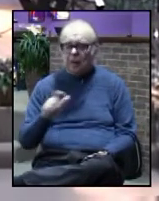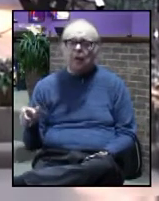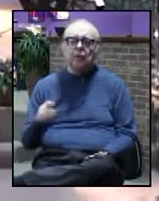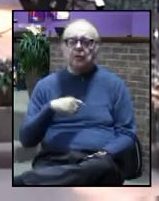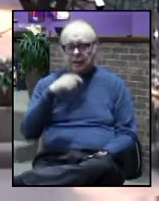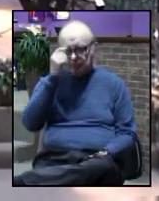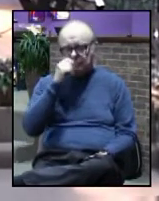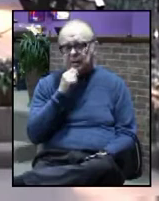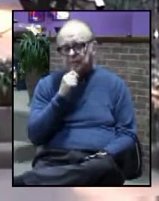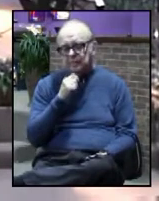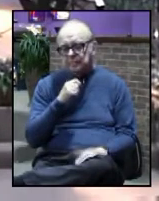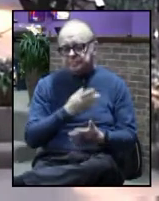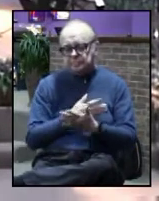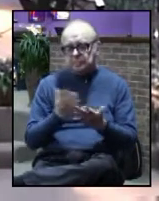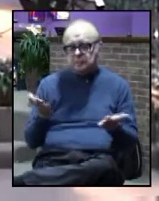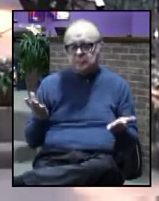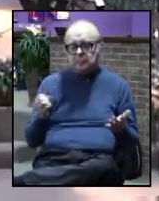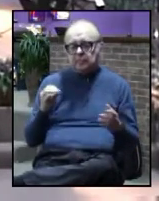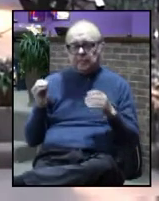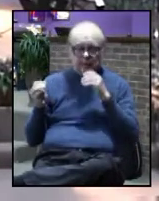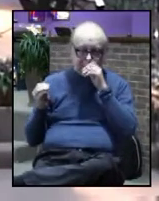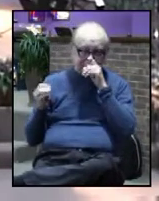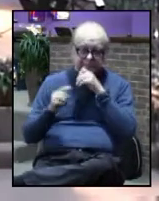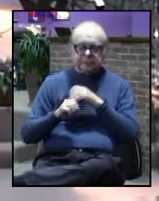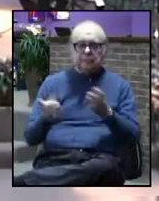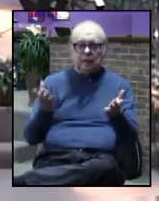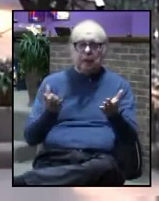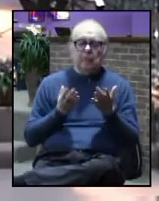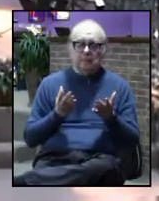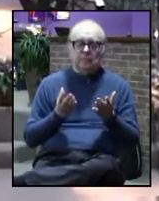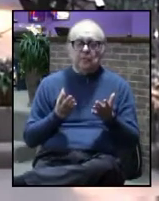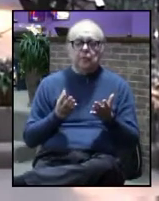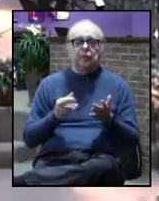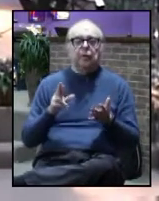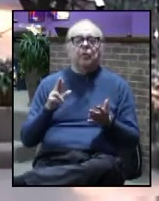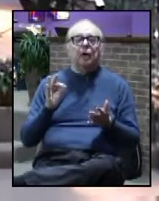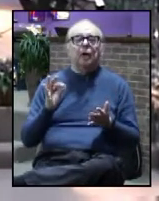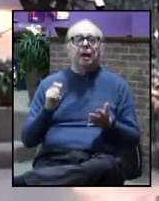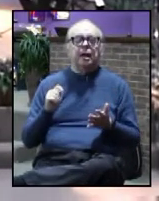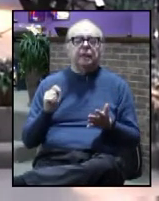teenagers and everything, and so they wanted to go rafting.